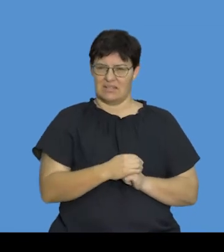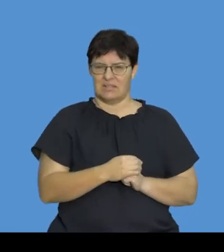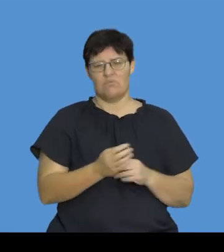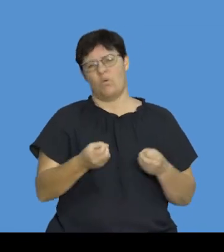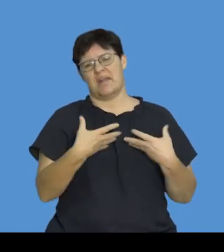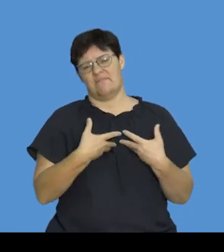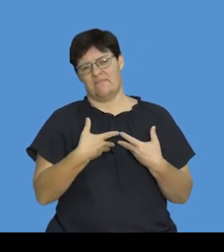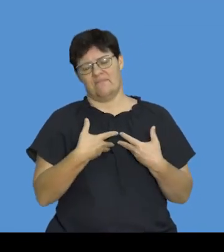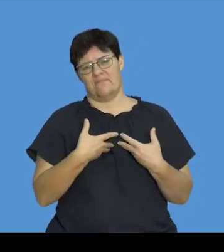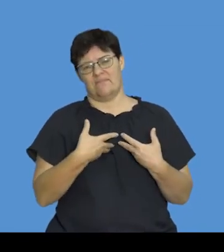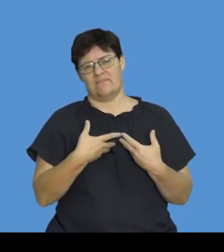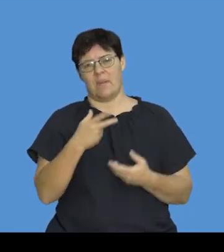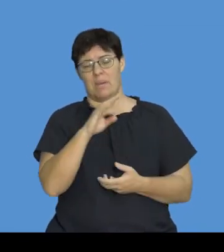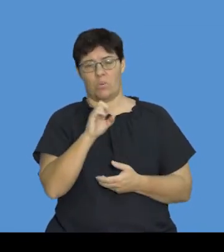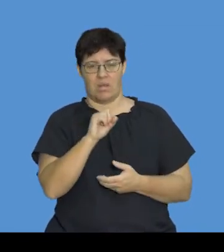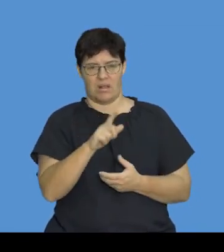not give you